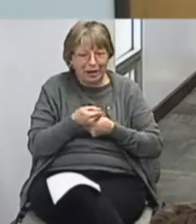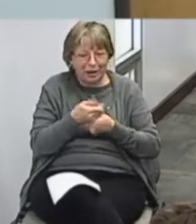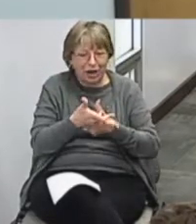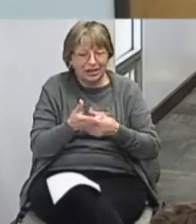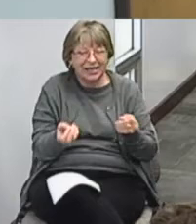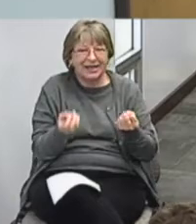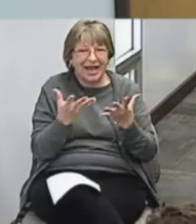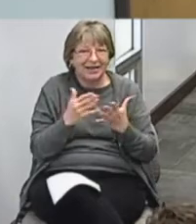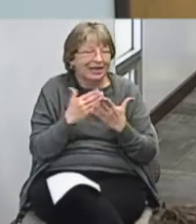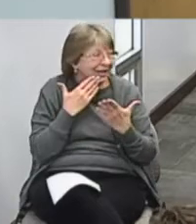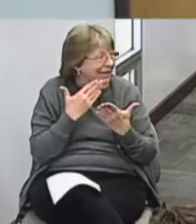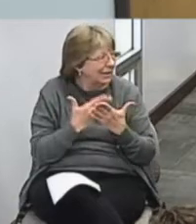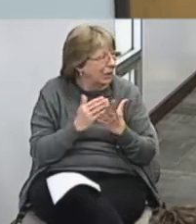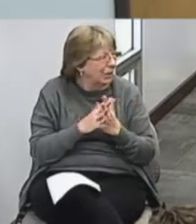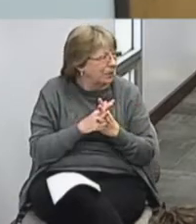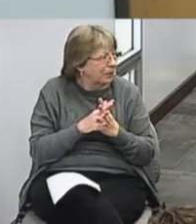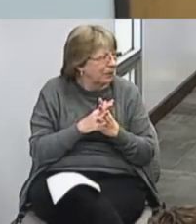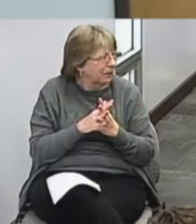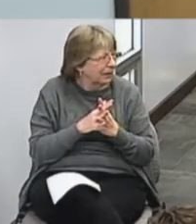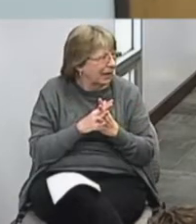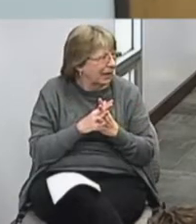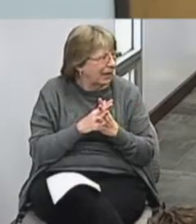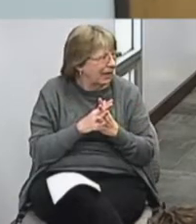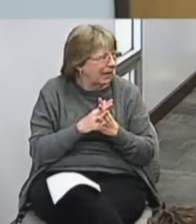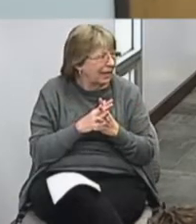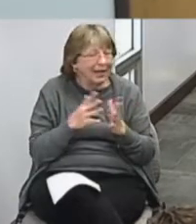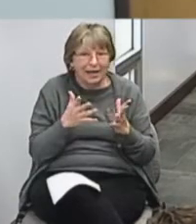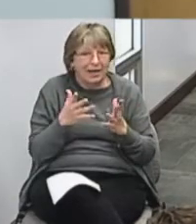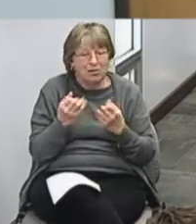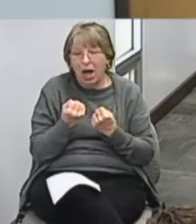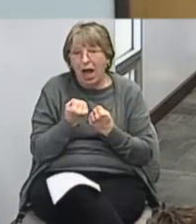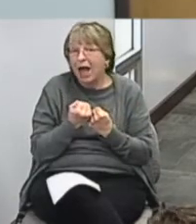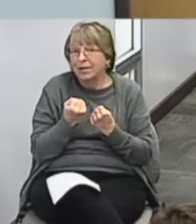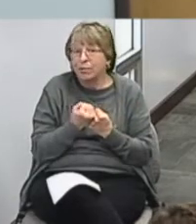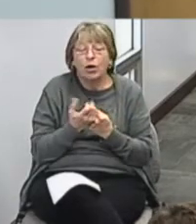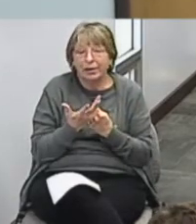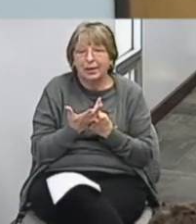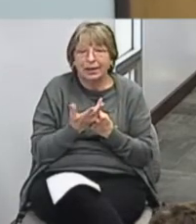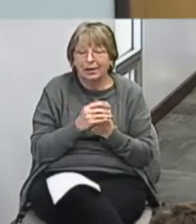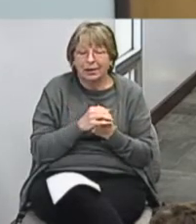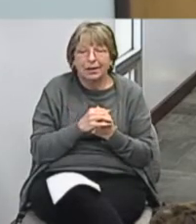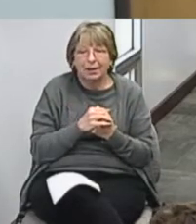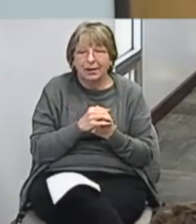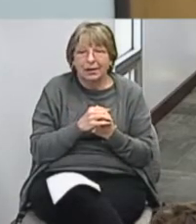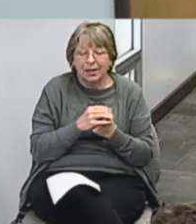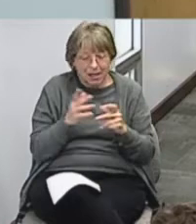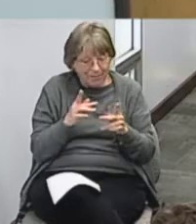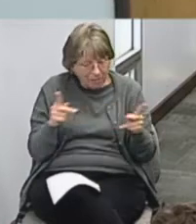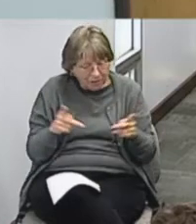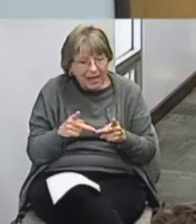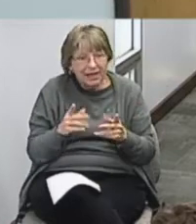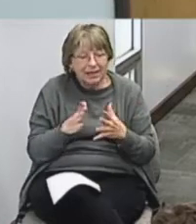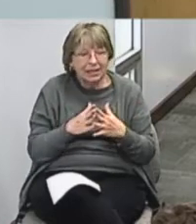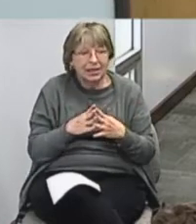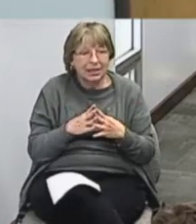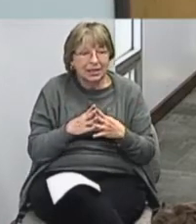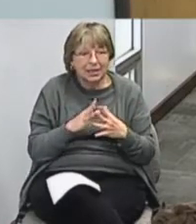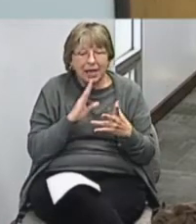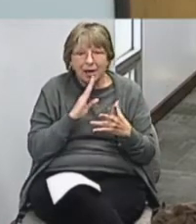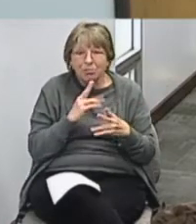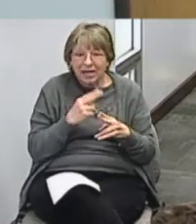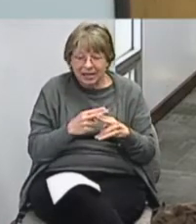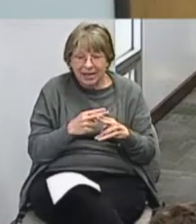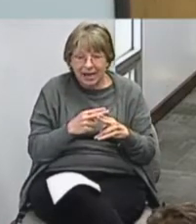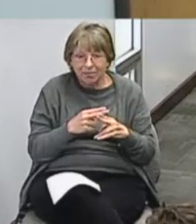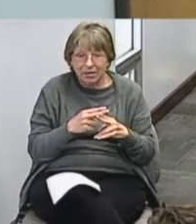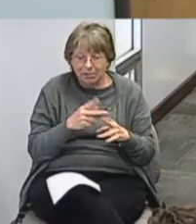Good. And I'm in support of a place being named,